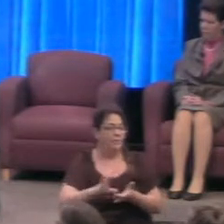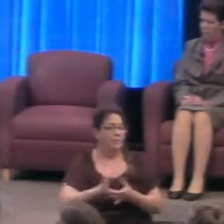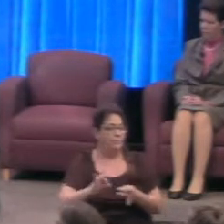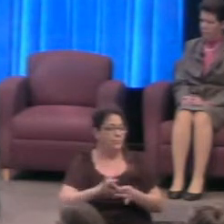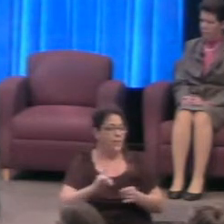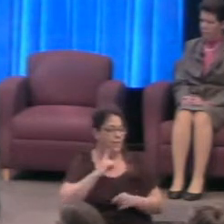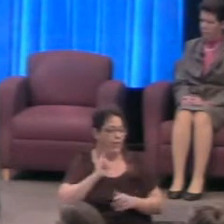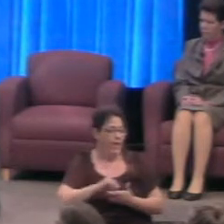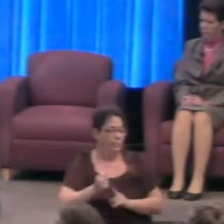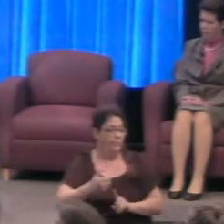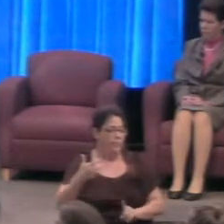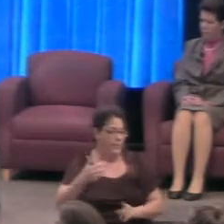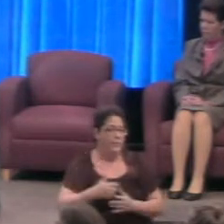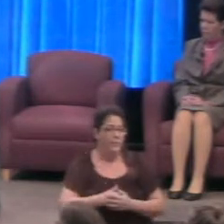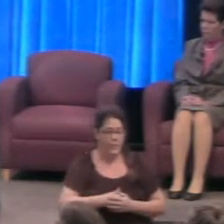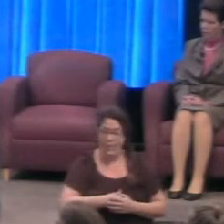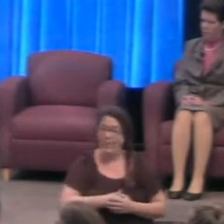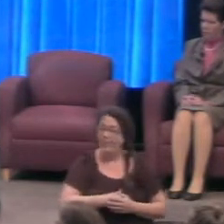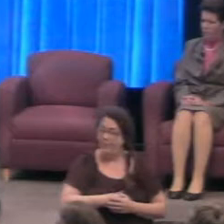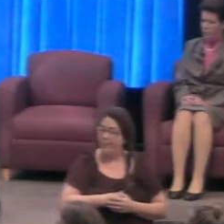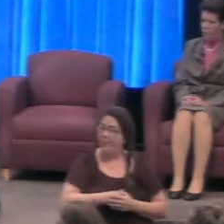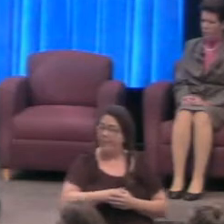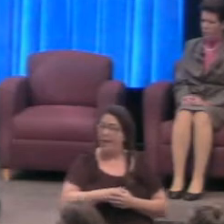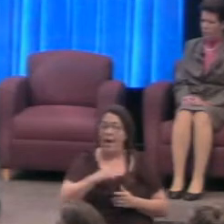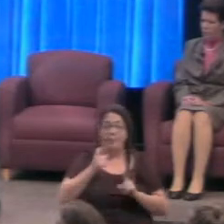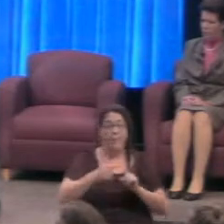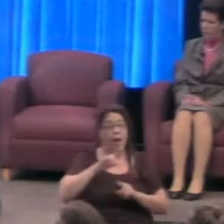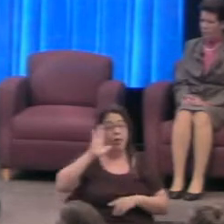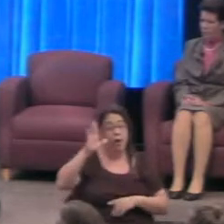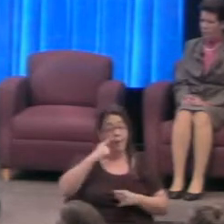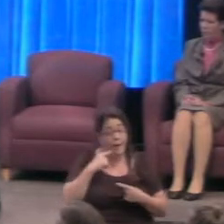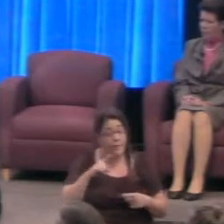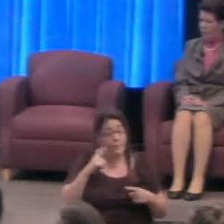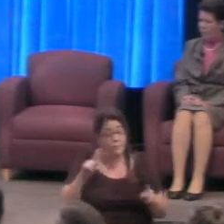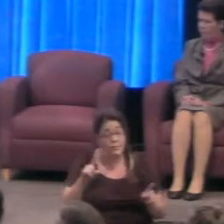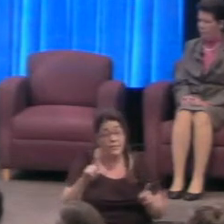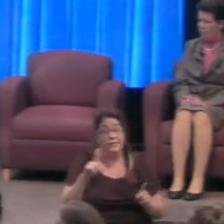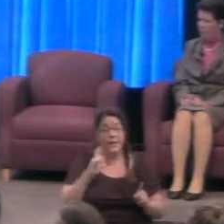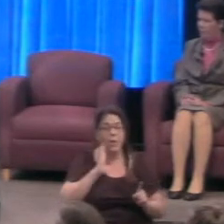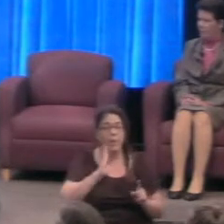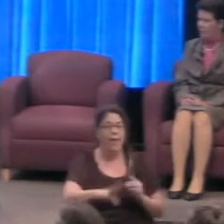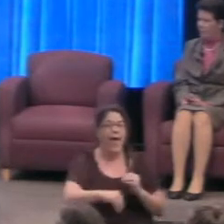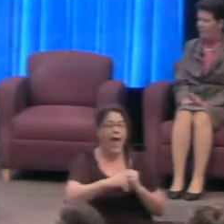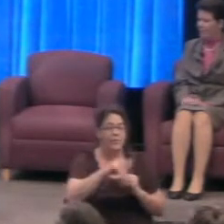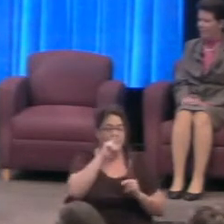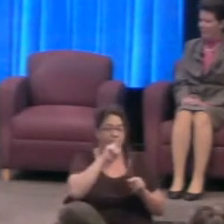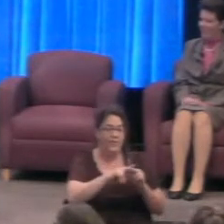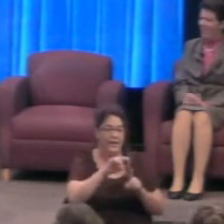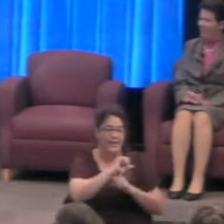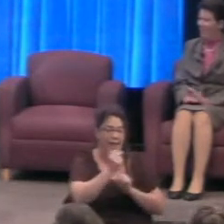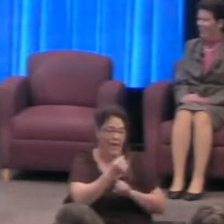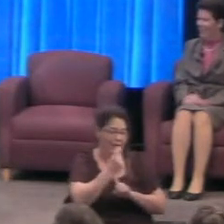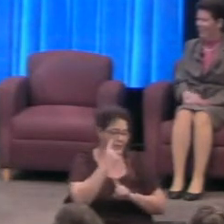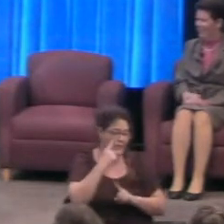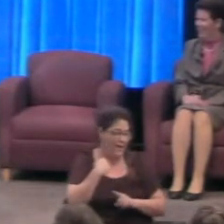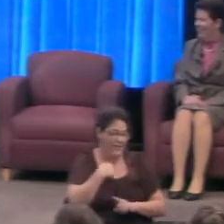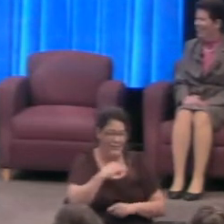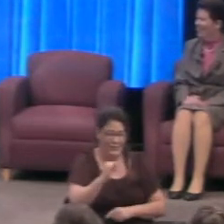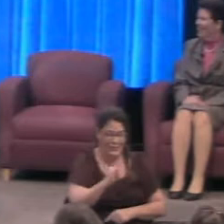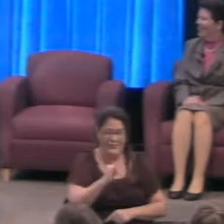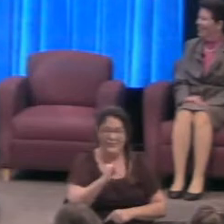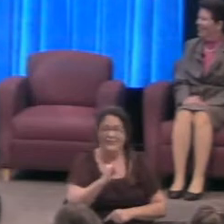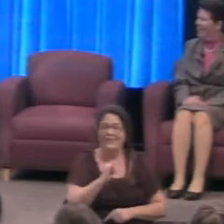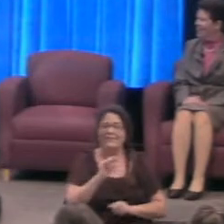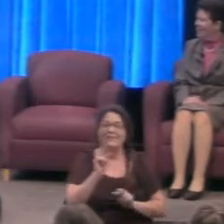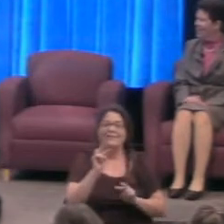more in depth about her accomplishments, and will probably add some funny scenarios to those, which I could